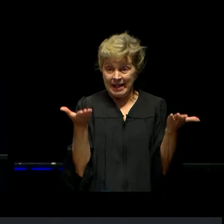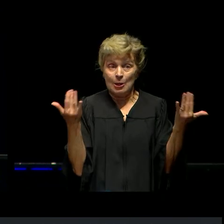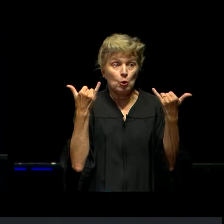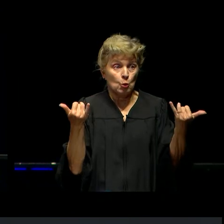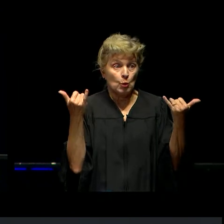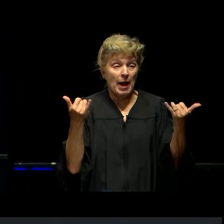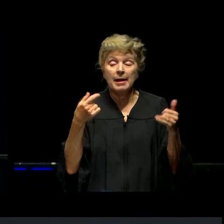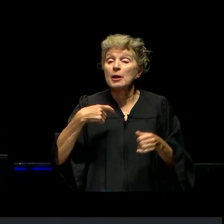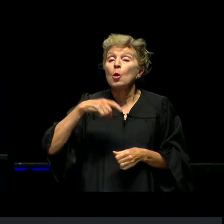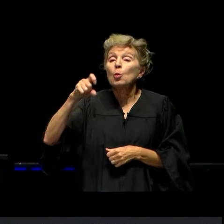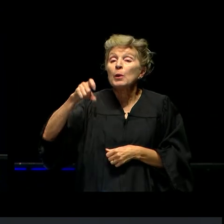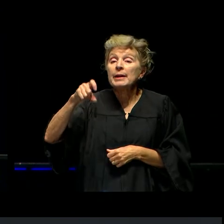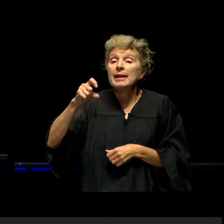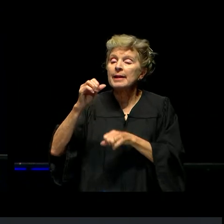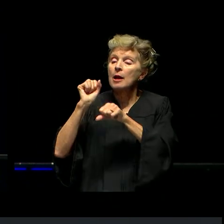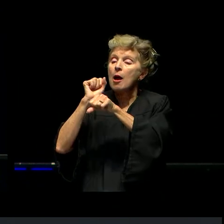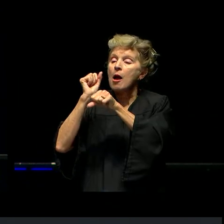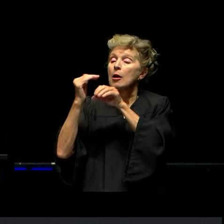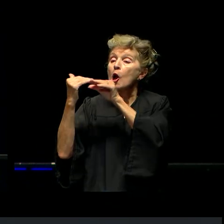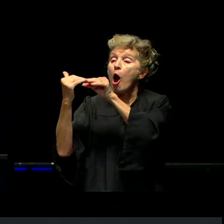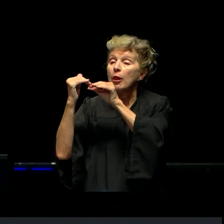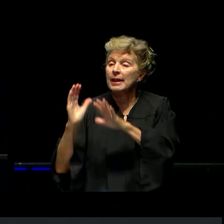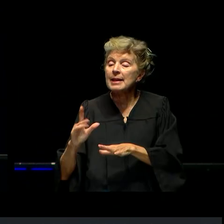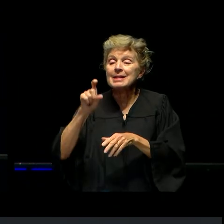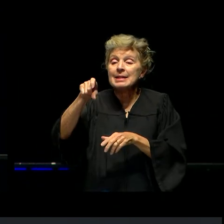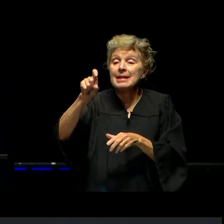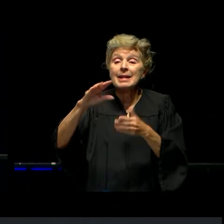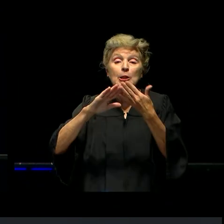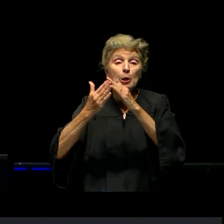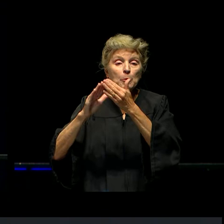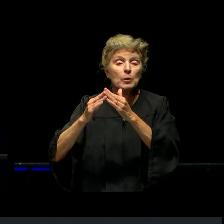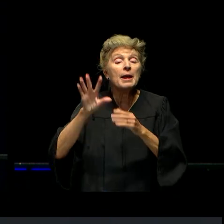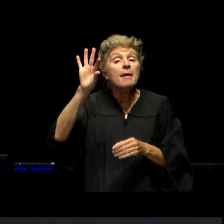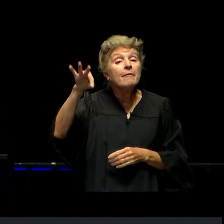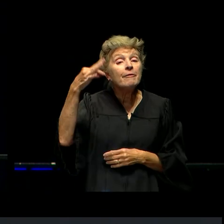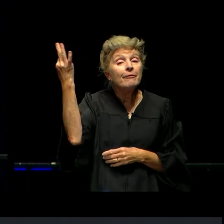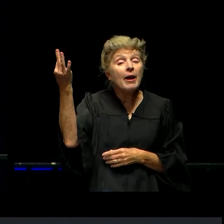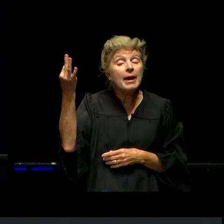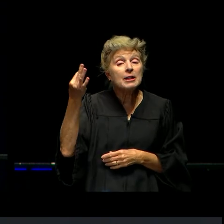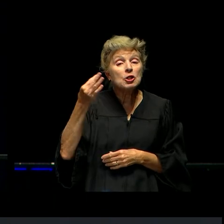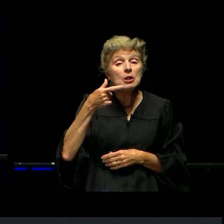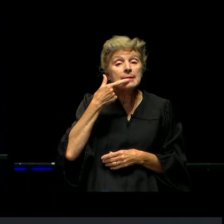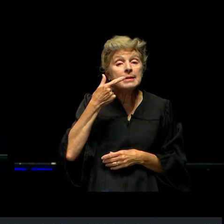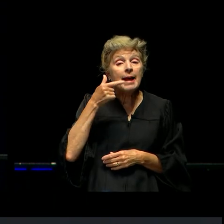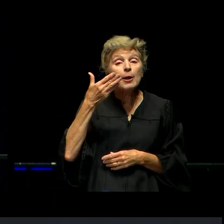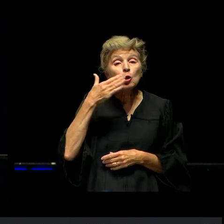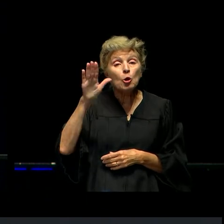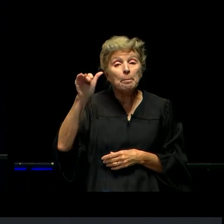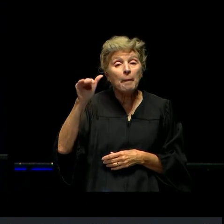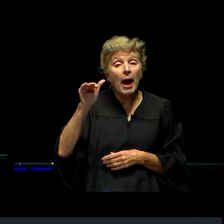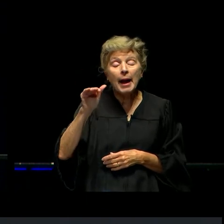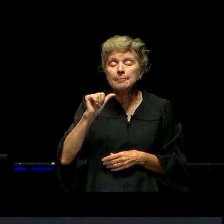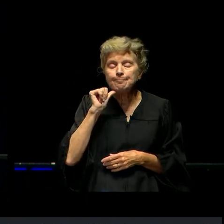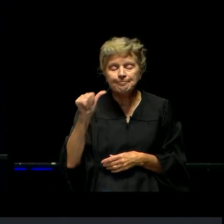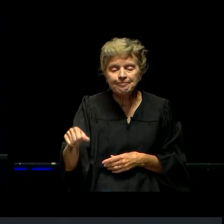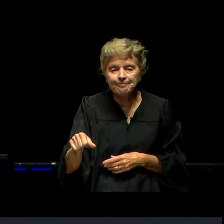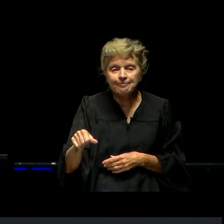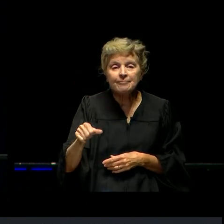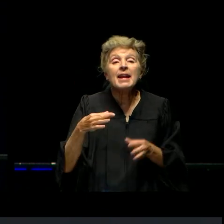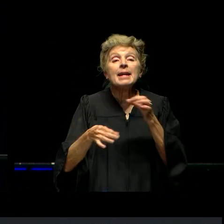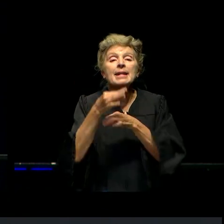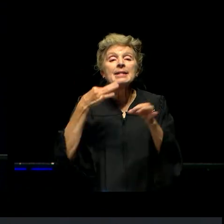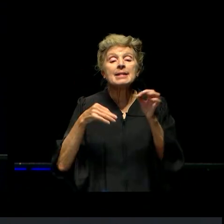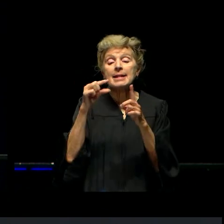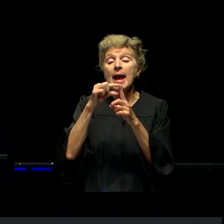need colleagues and community. In French, you know, we never say goodbye. Instead, we say